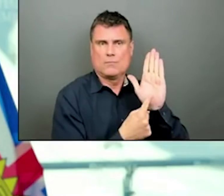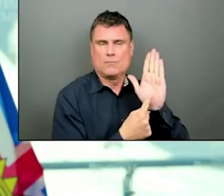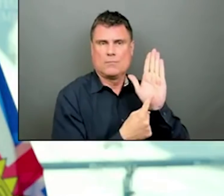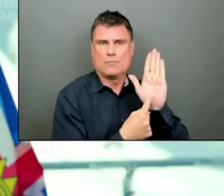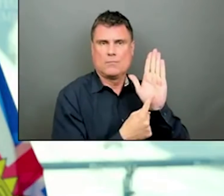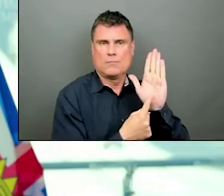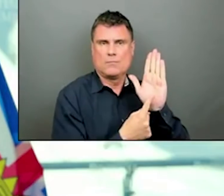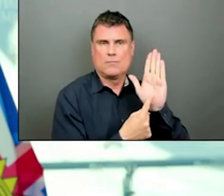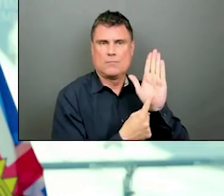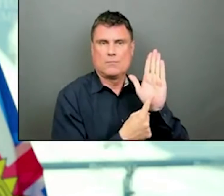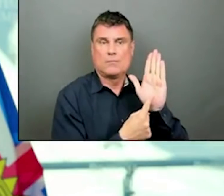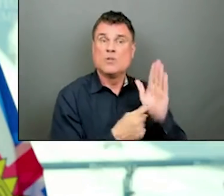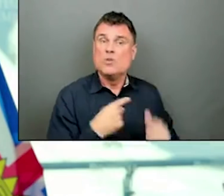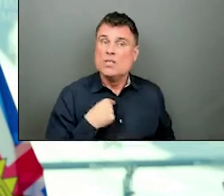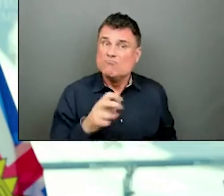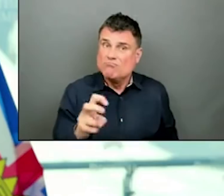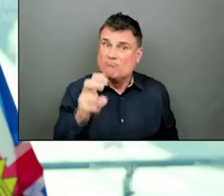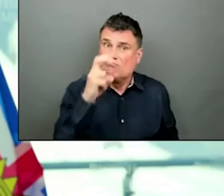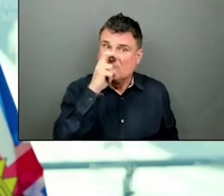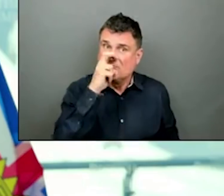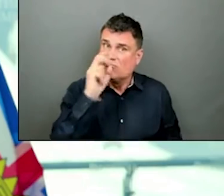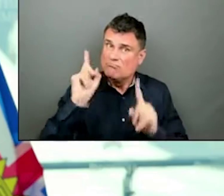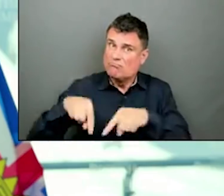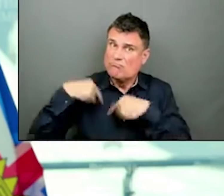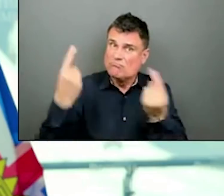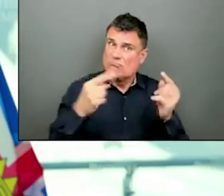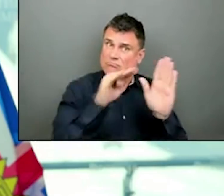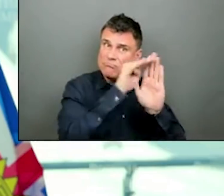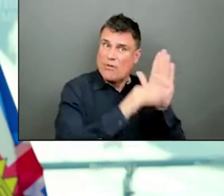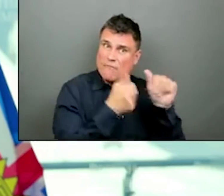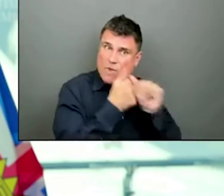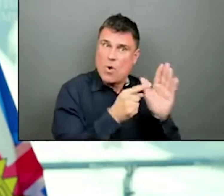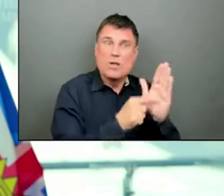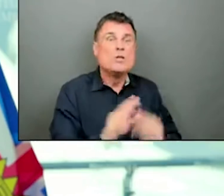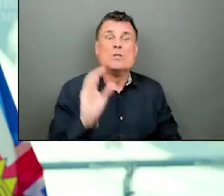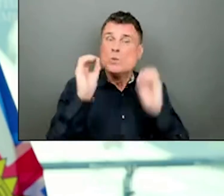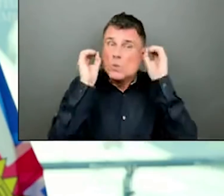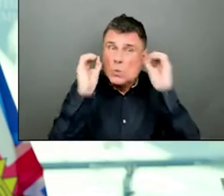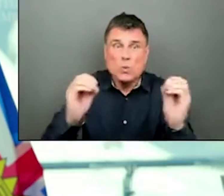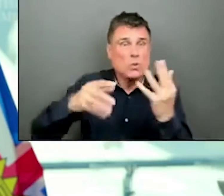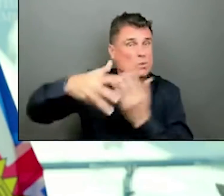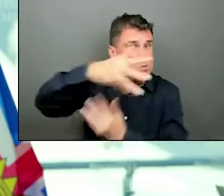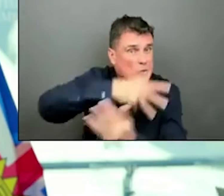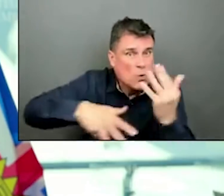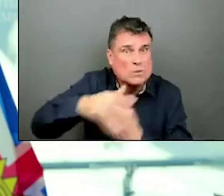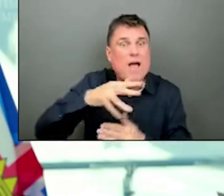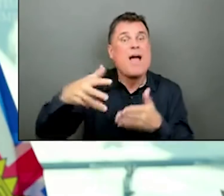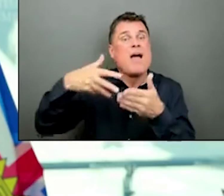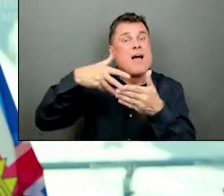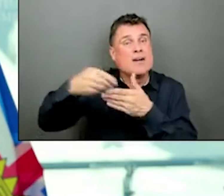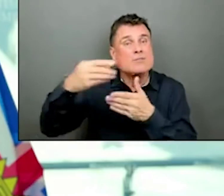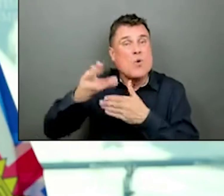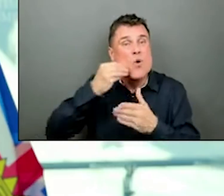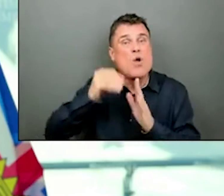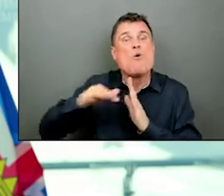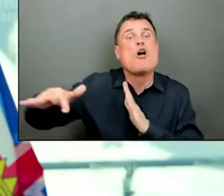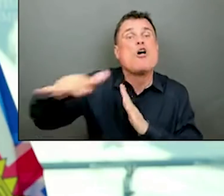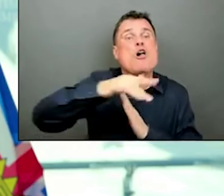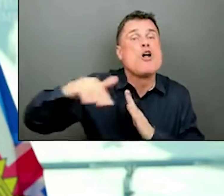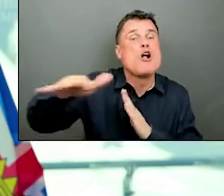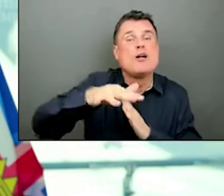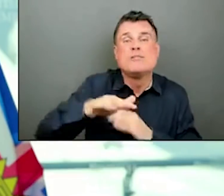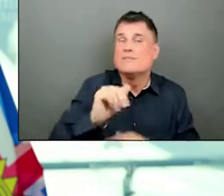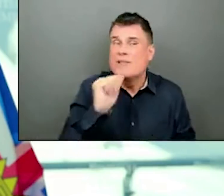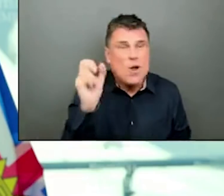have strict orders about not socializing with people outside your household. It is not okay to have friends